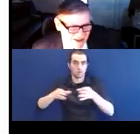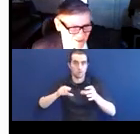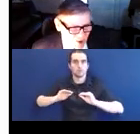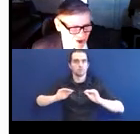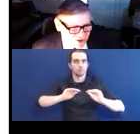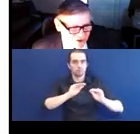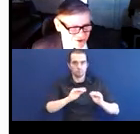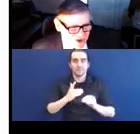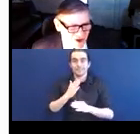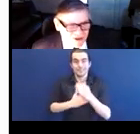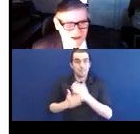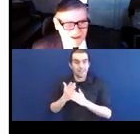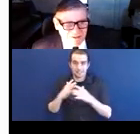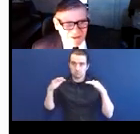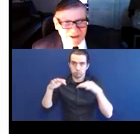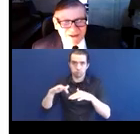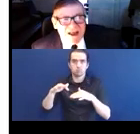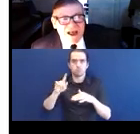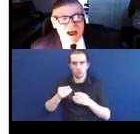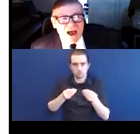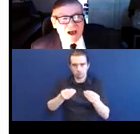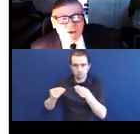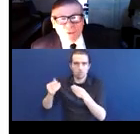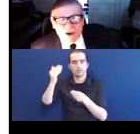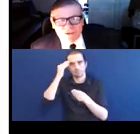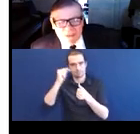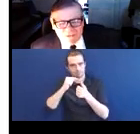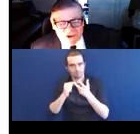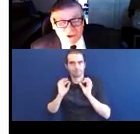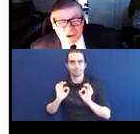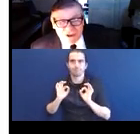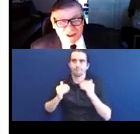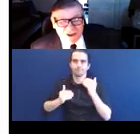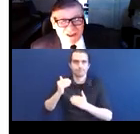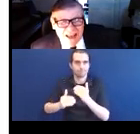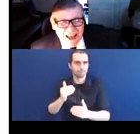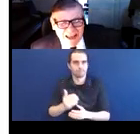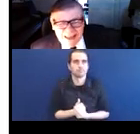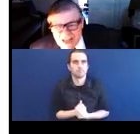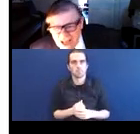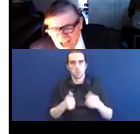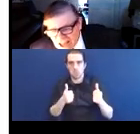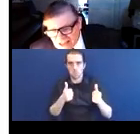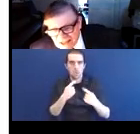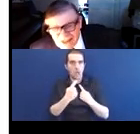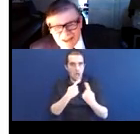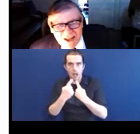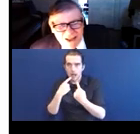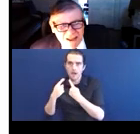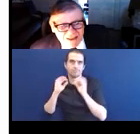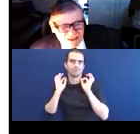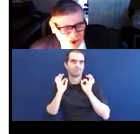see the work that you start sending in, please. One of the members on the course is on today. did